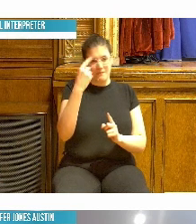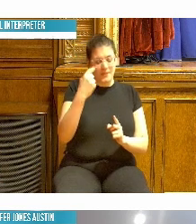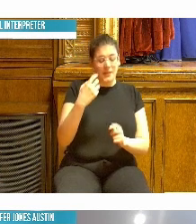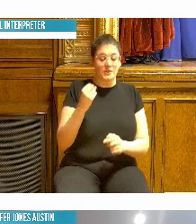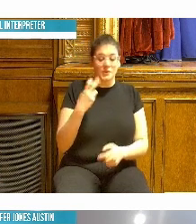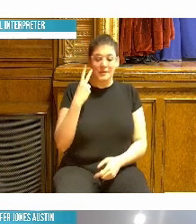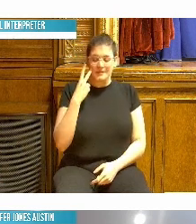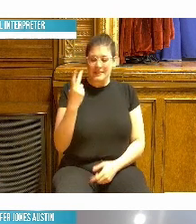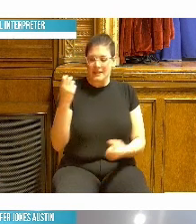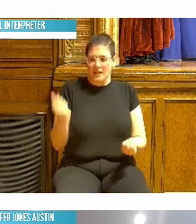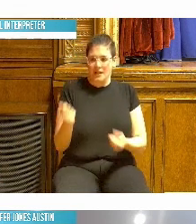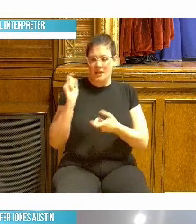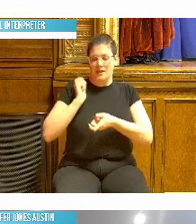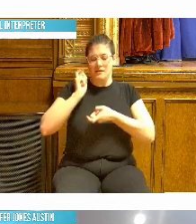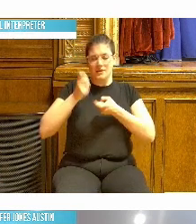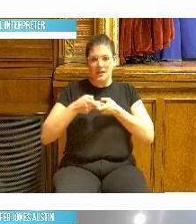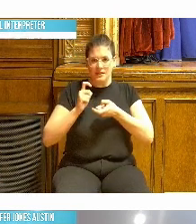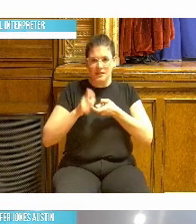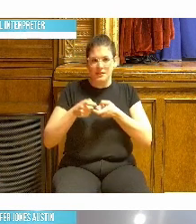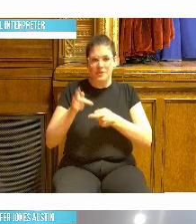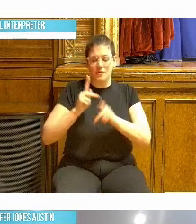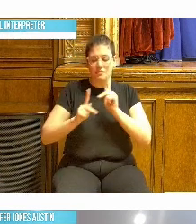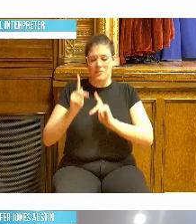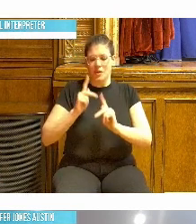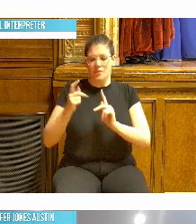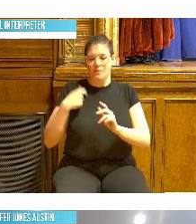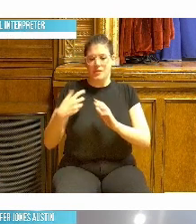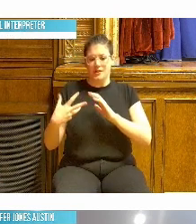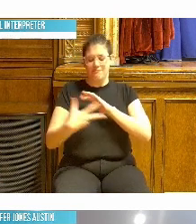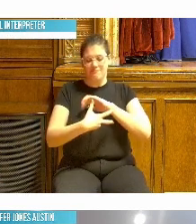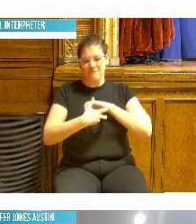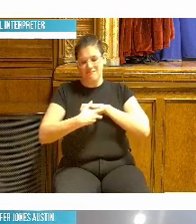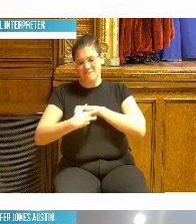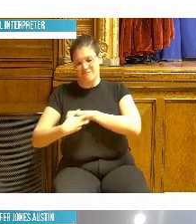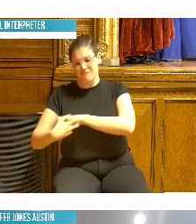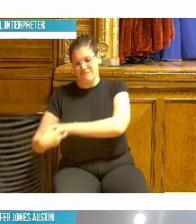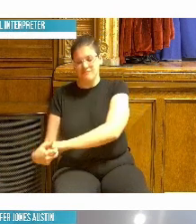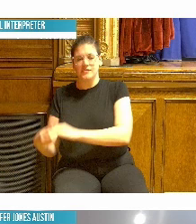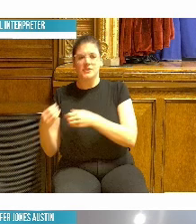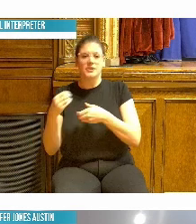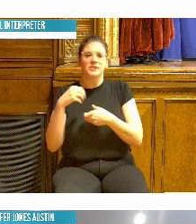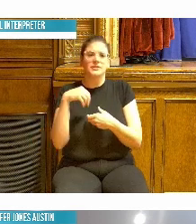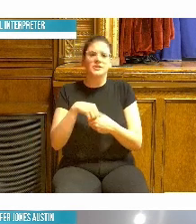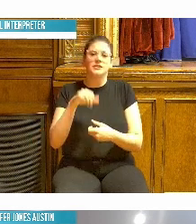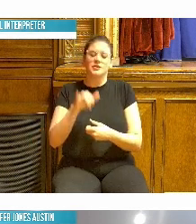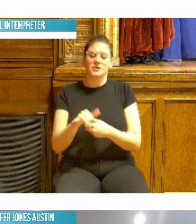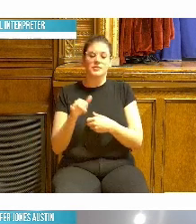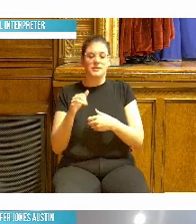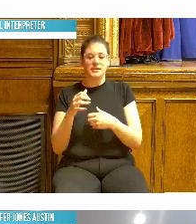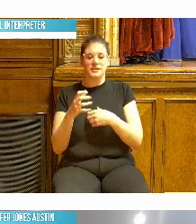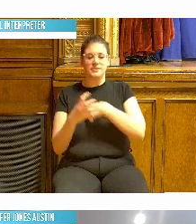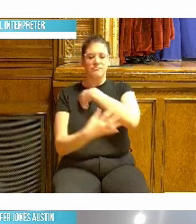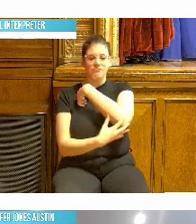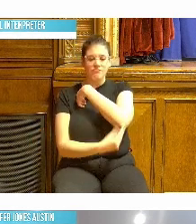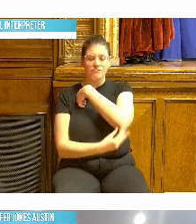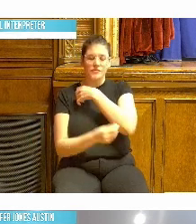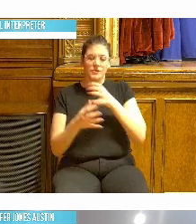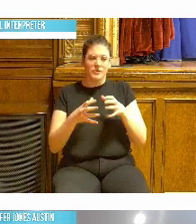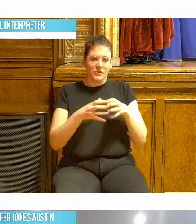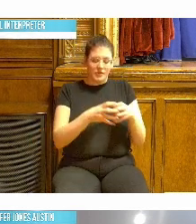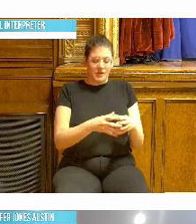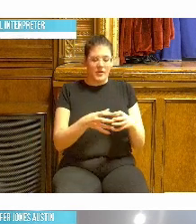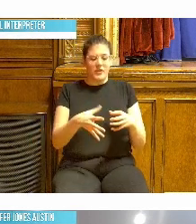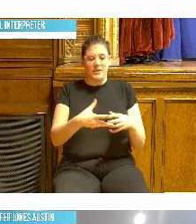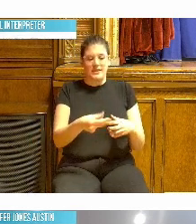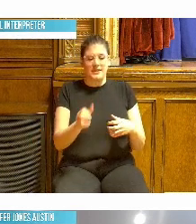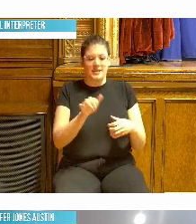being dragged into the disparities that our community is experiencing, and really